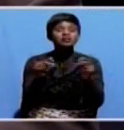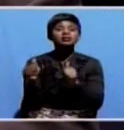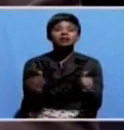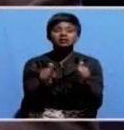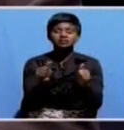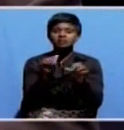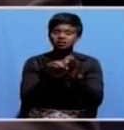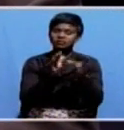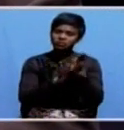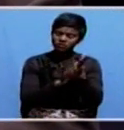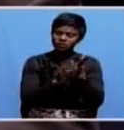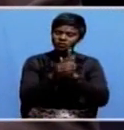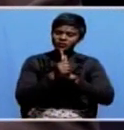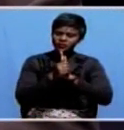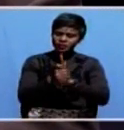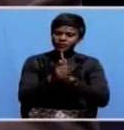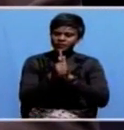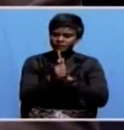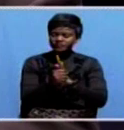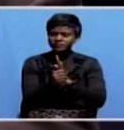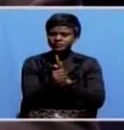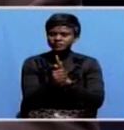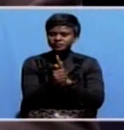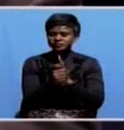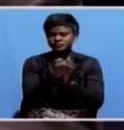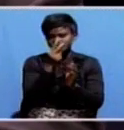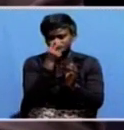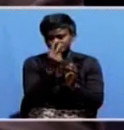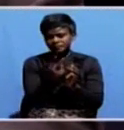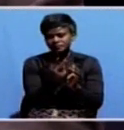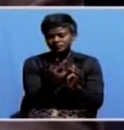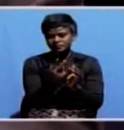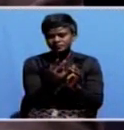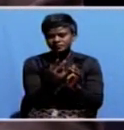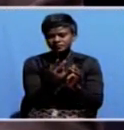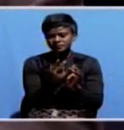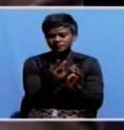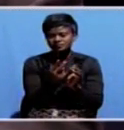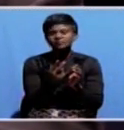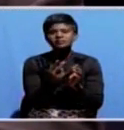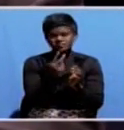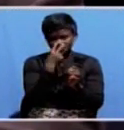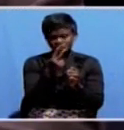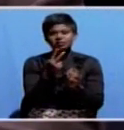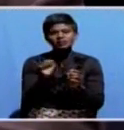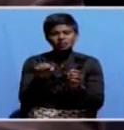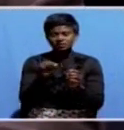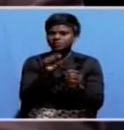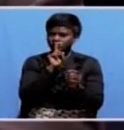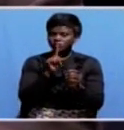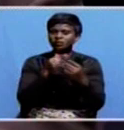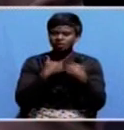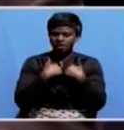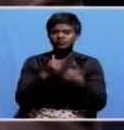in leadership. You could see that we have somebody who could be